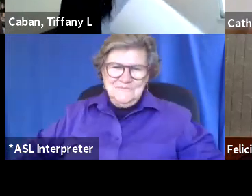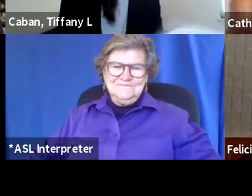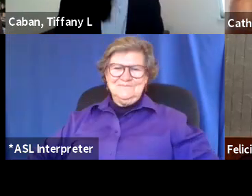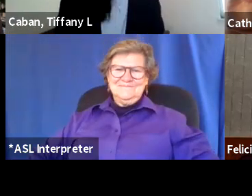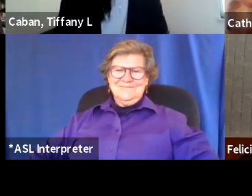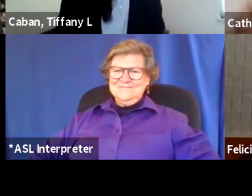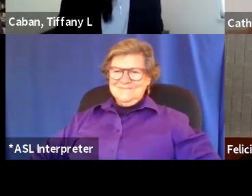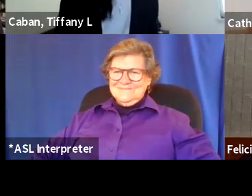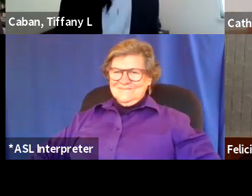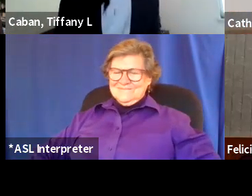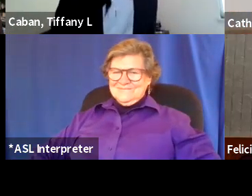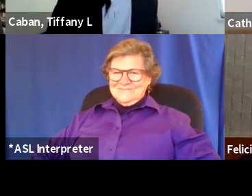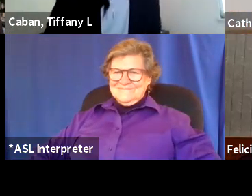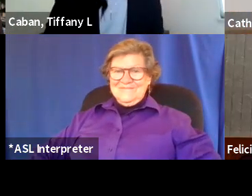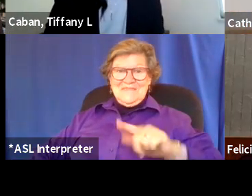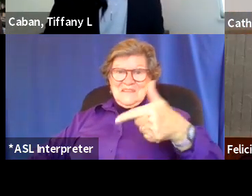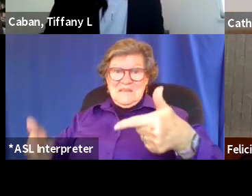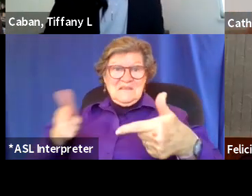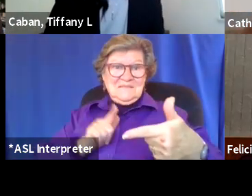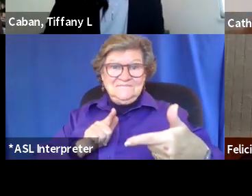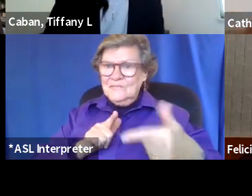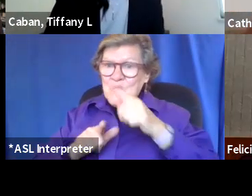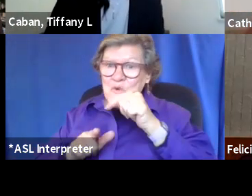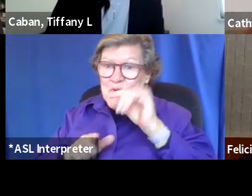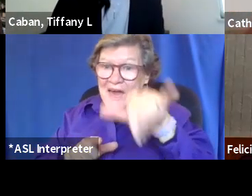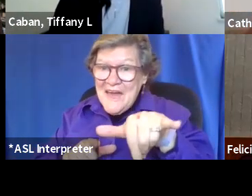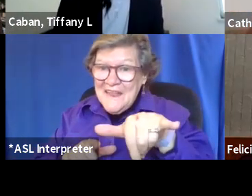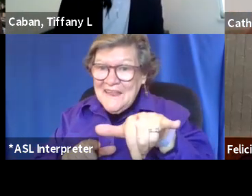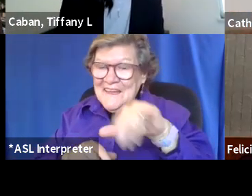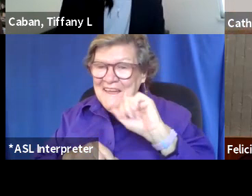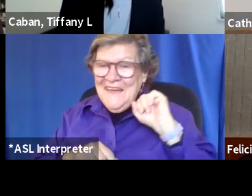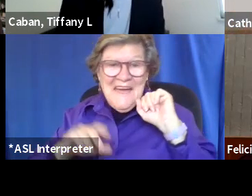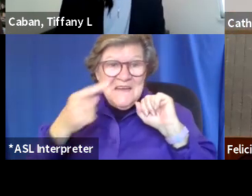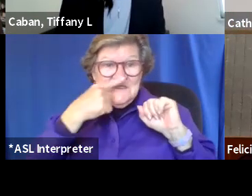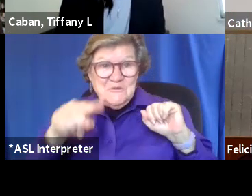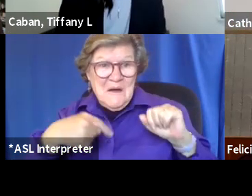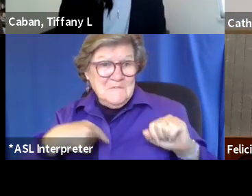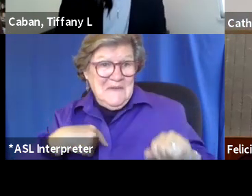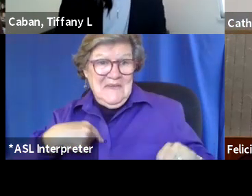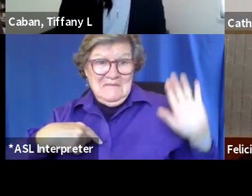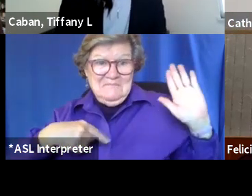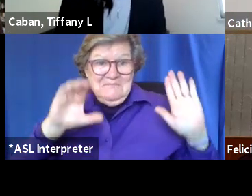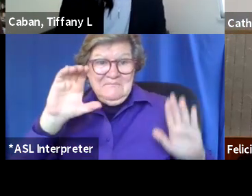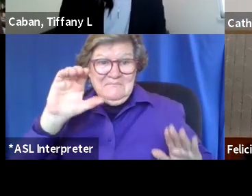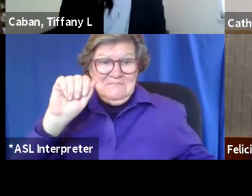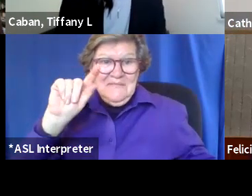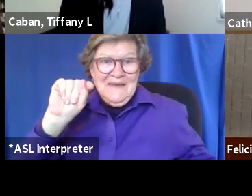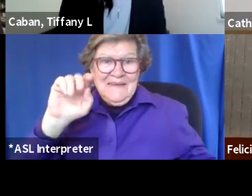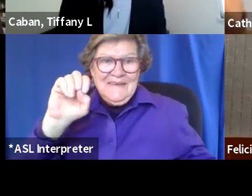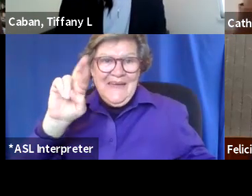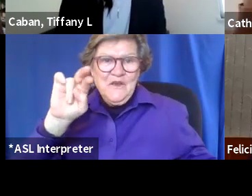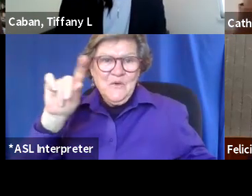A lot. Hey, I would just Who's there? Mind if I go? Yes. I just wanted